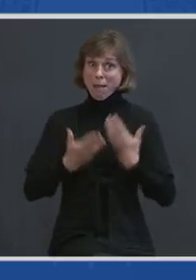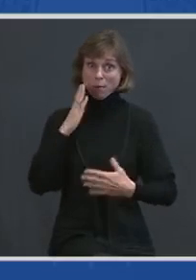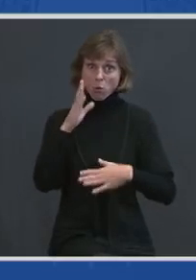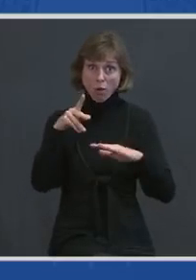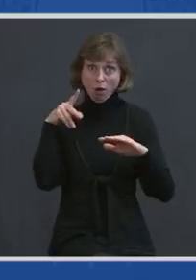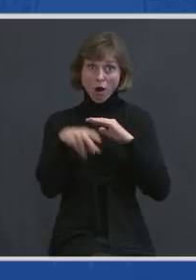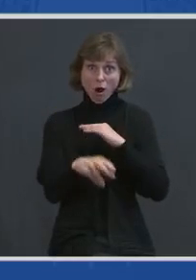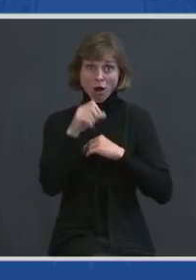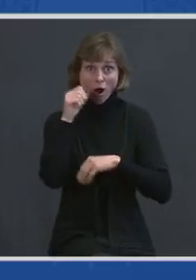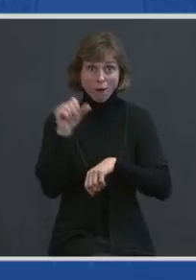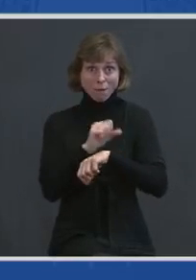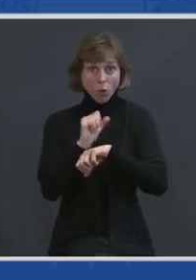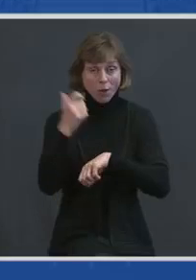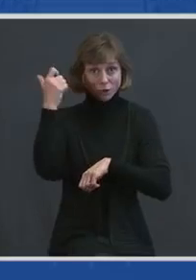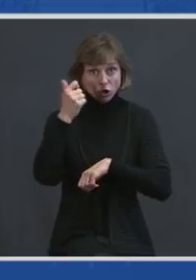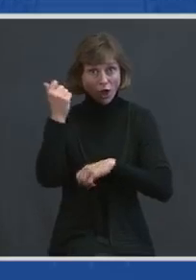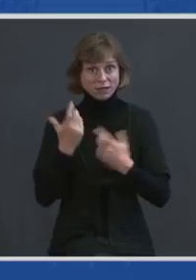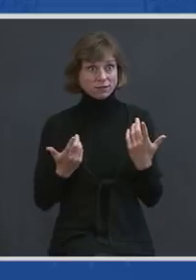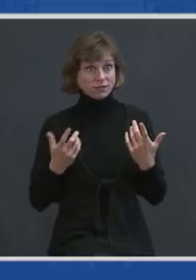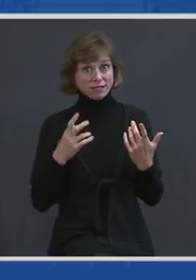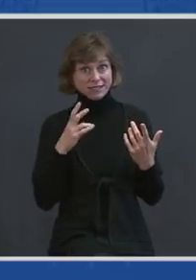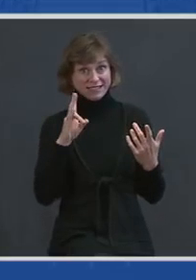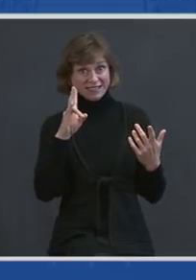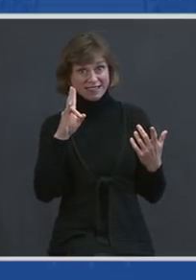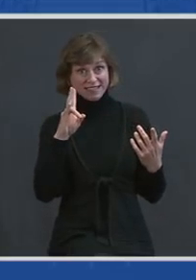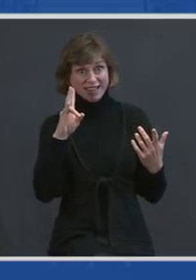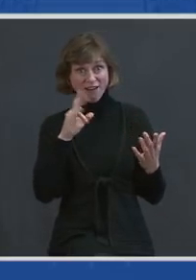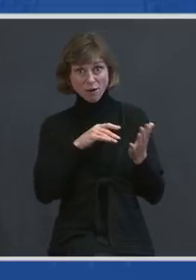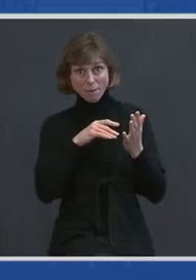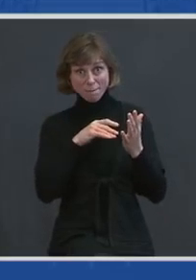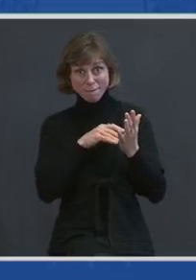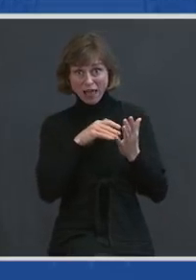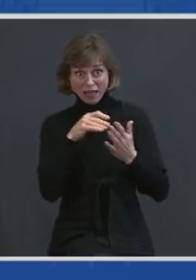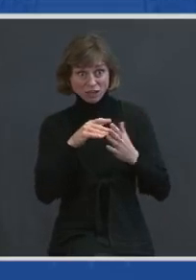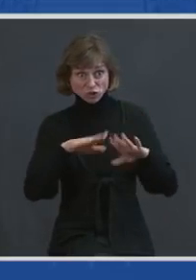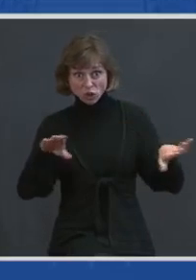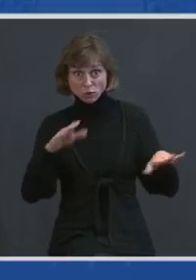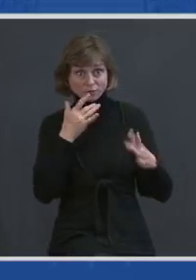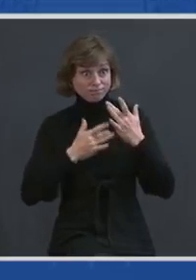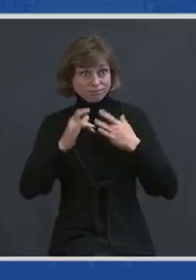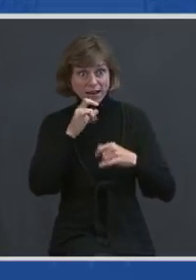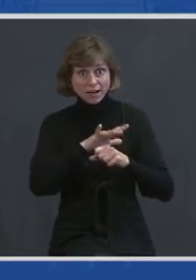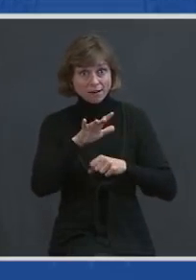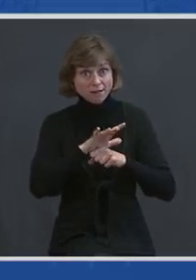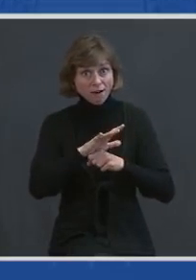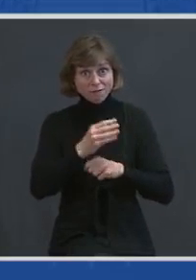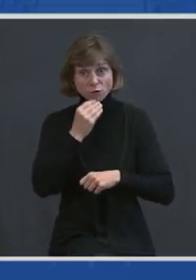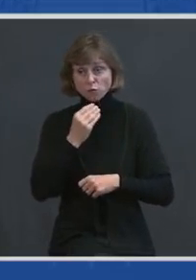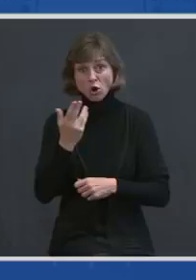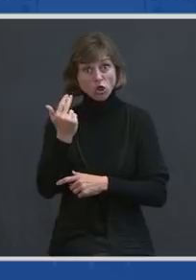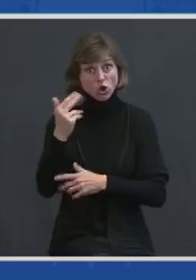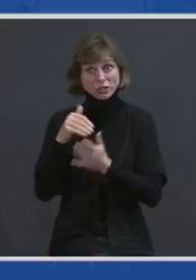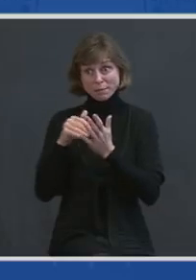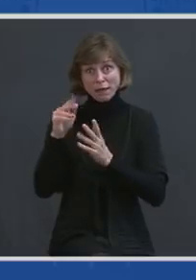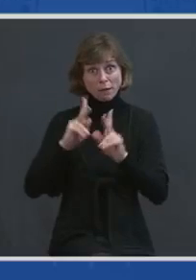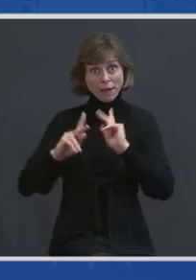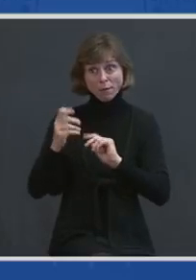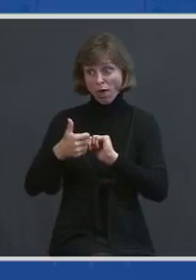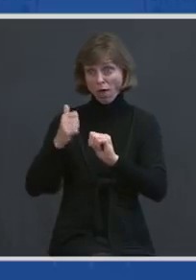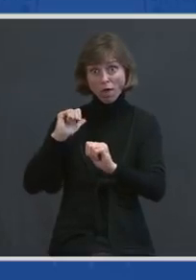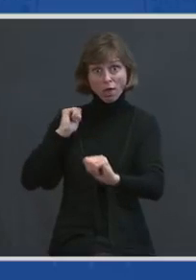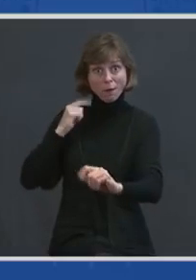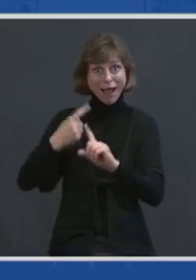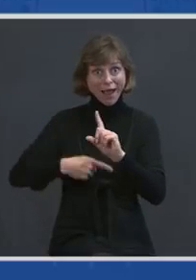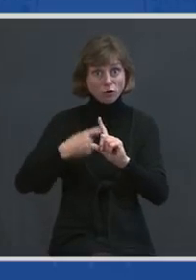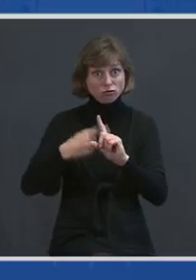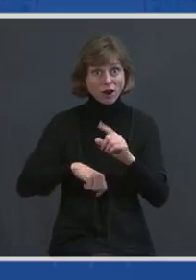kids don't have enough food. 13 million people are behind in their rent. And the American Rescue